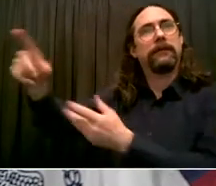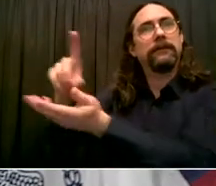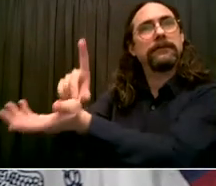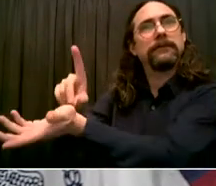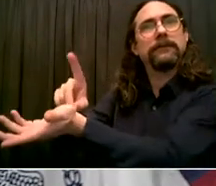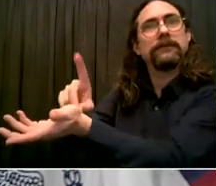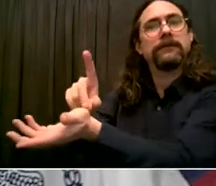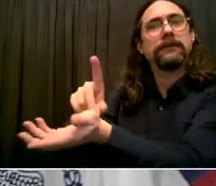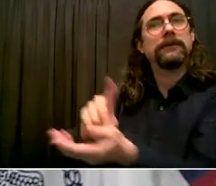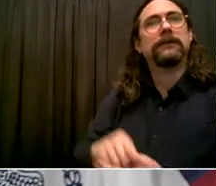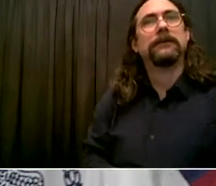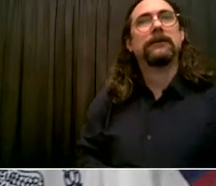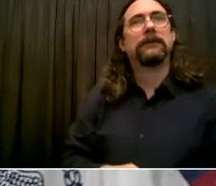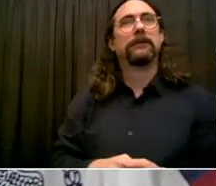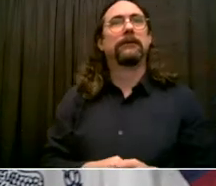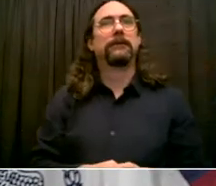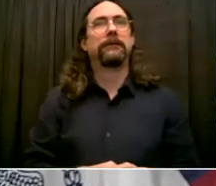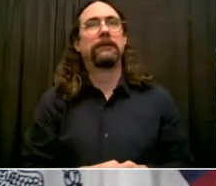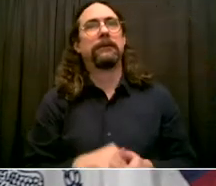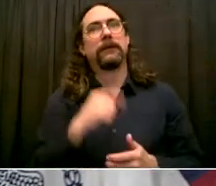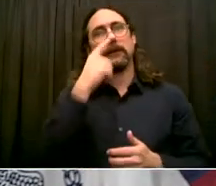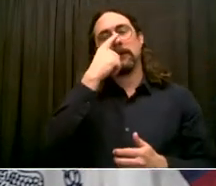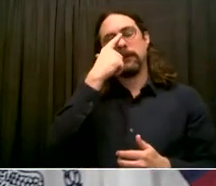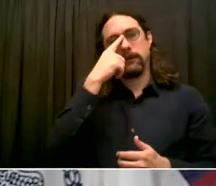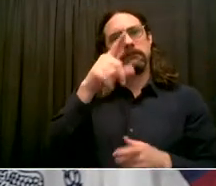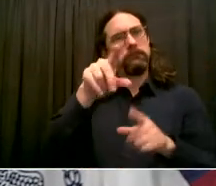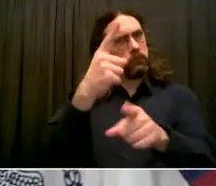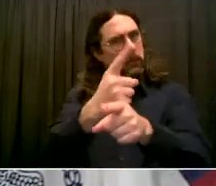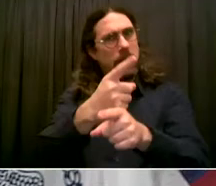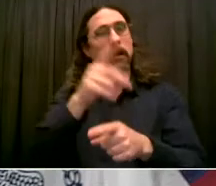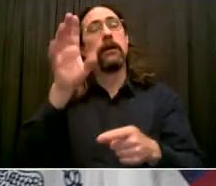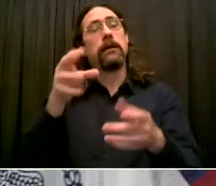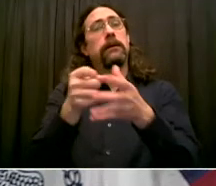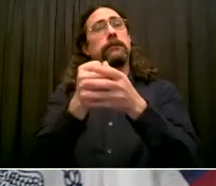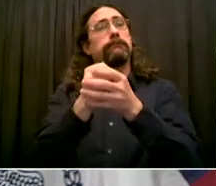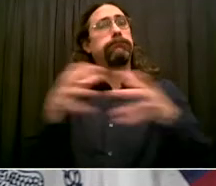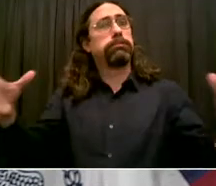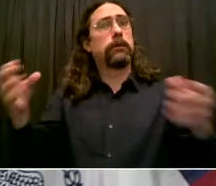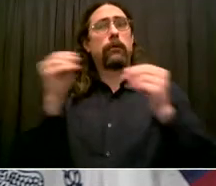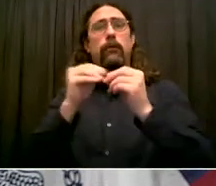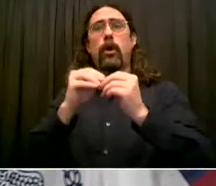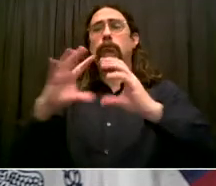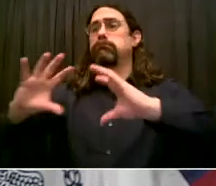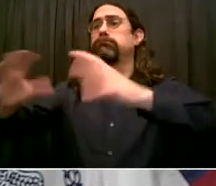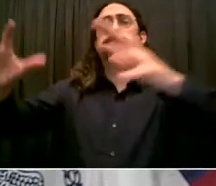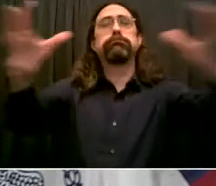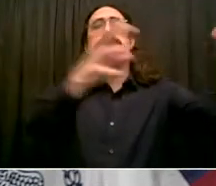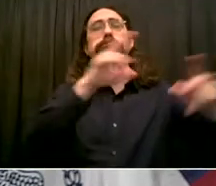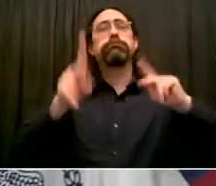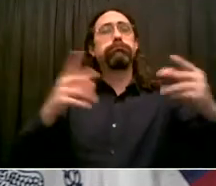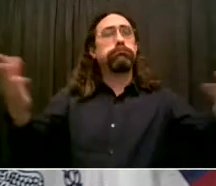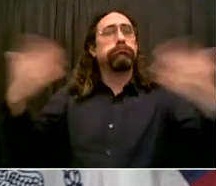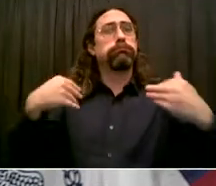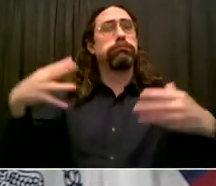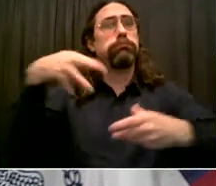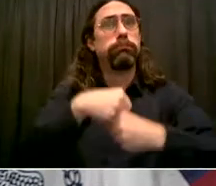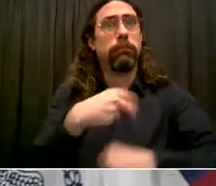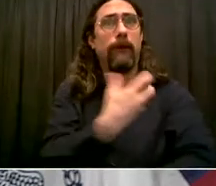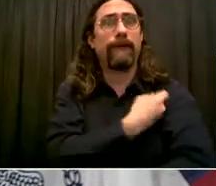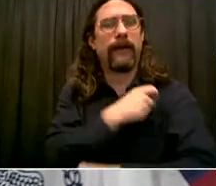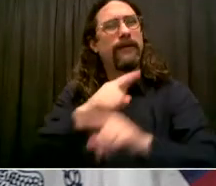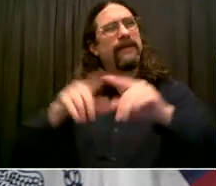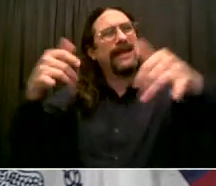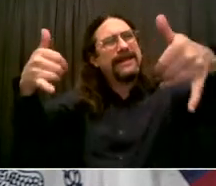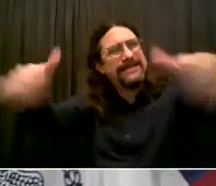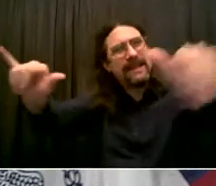conditions. Those are still the most vulnerable folks. So whenever there is a preference given for older folks, for example, that's for purely medical